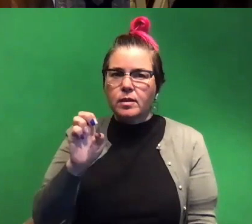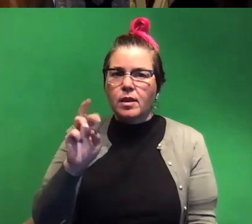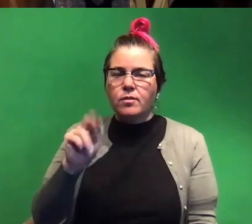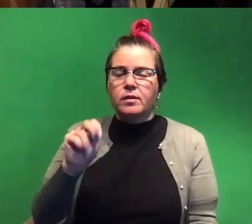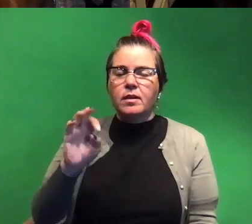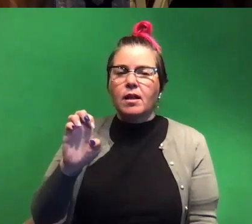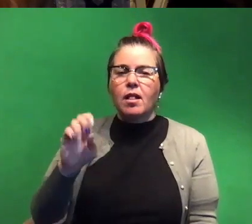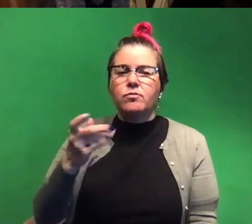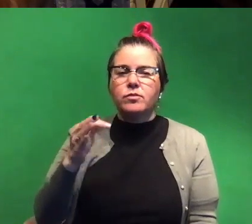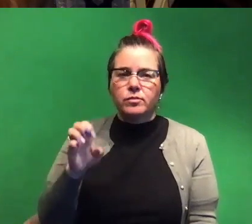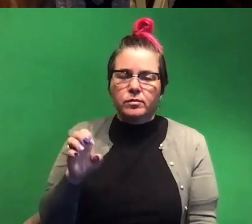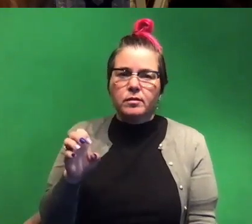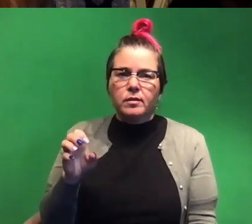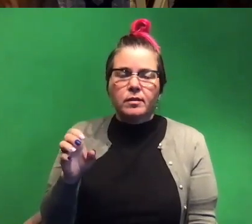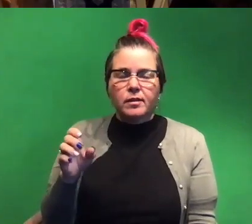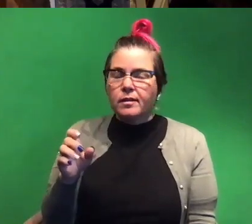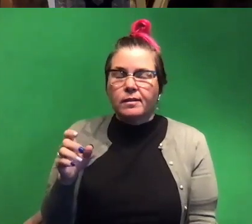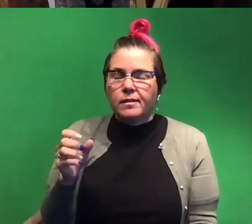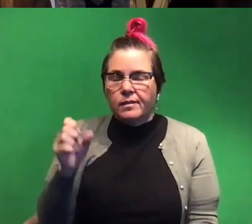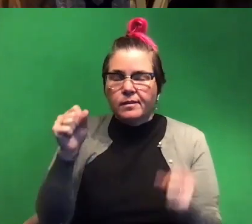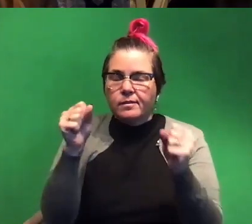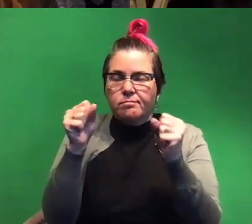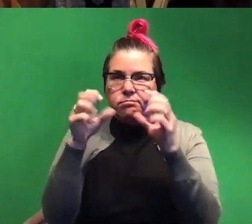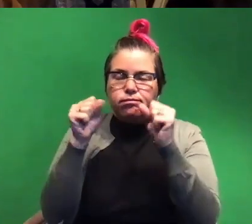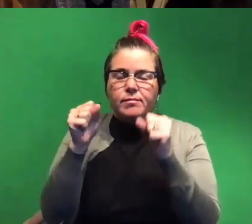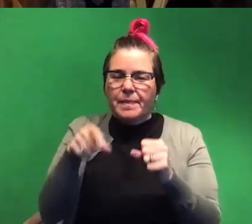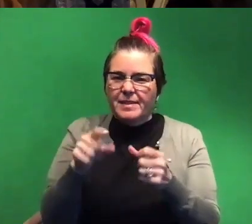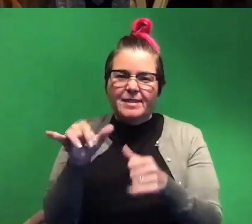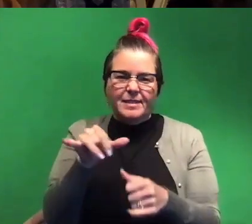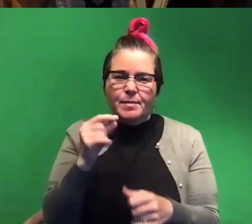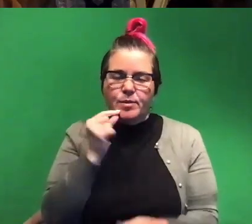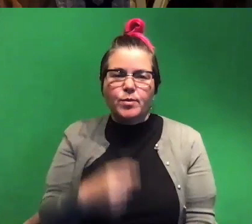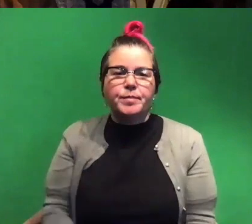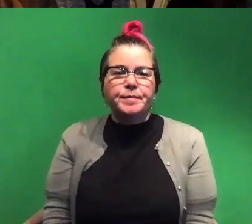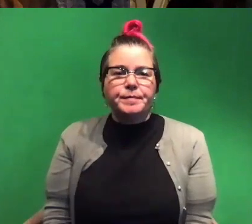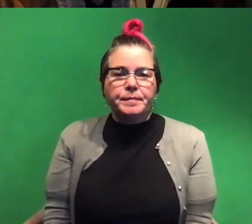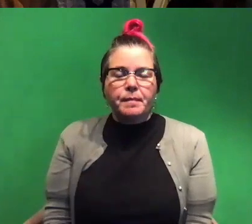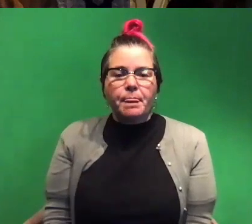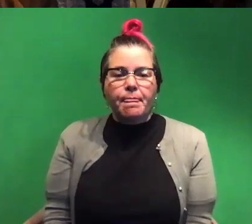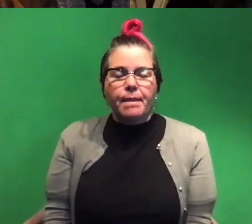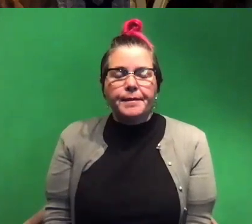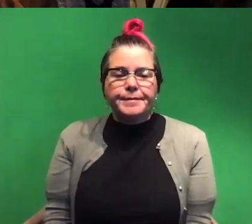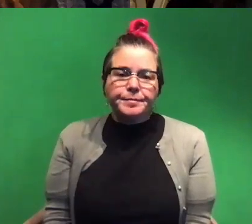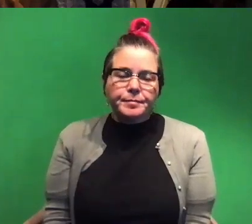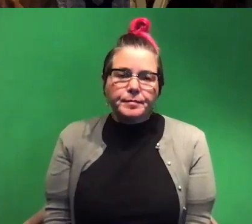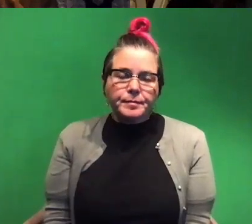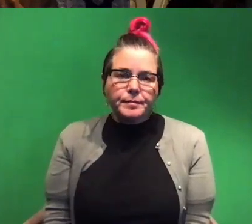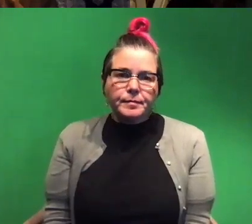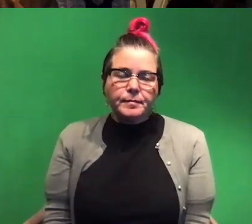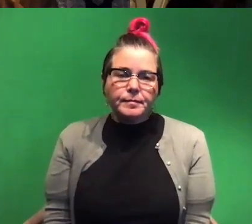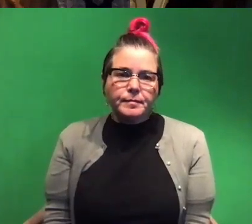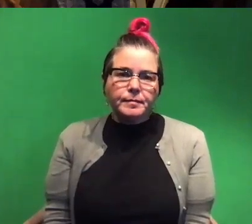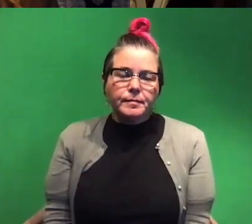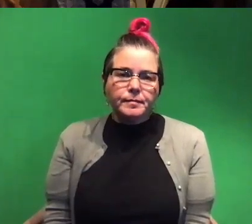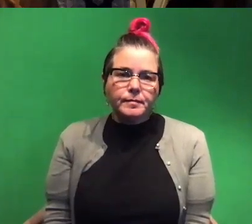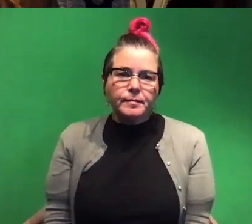like, so cool. This is also really so cool. Let's see. So